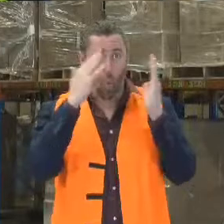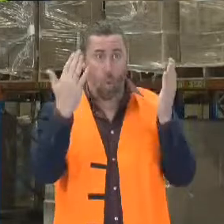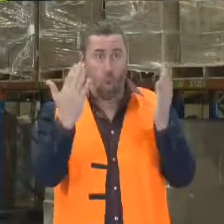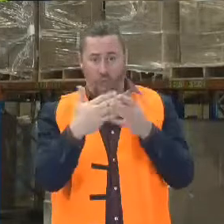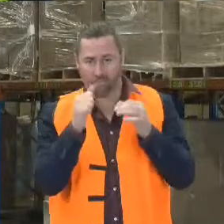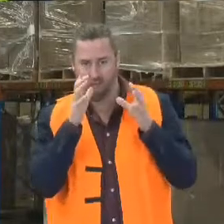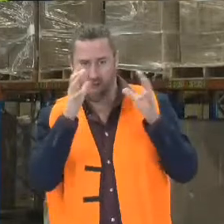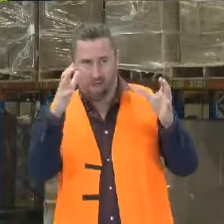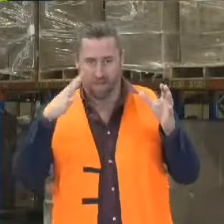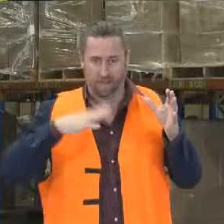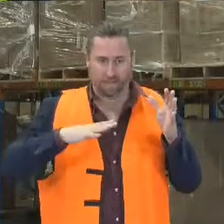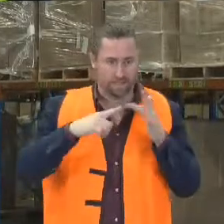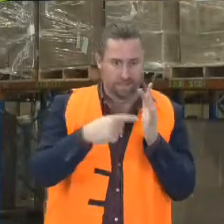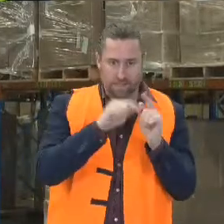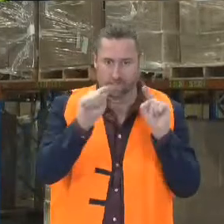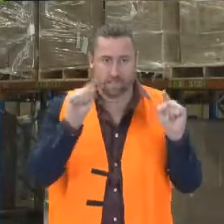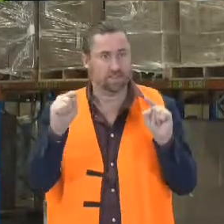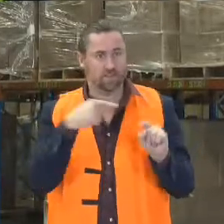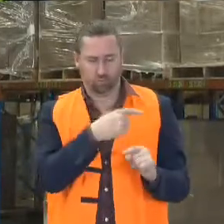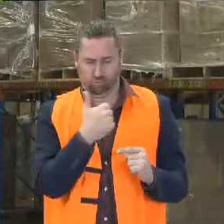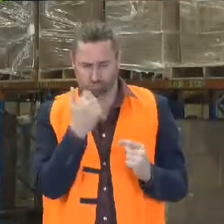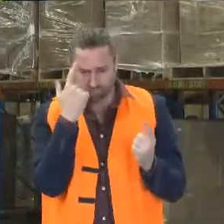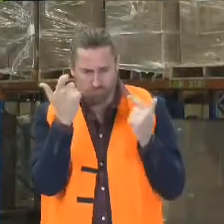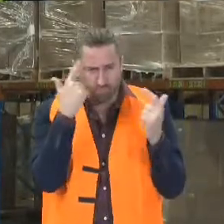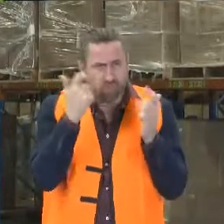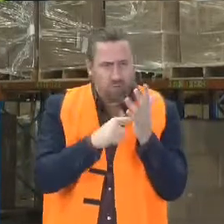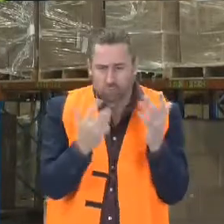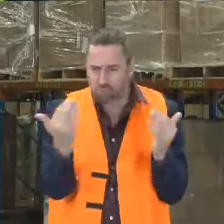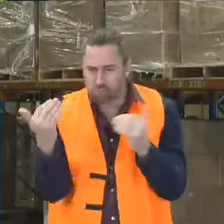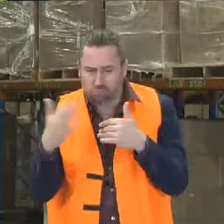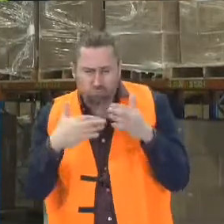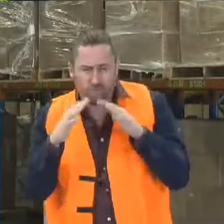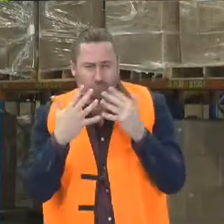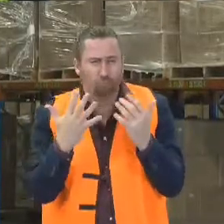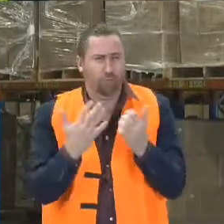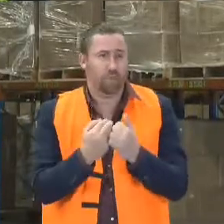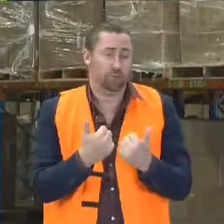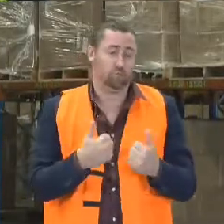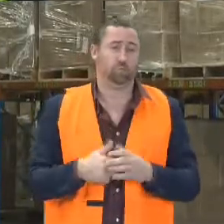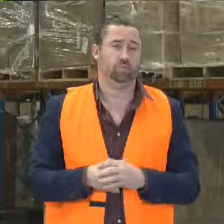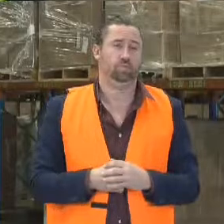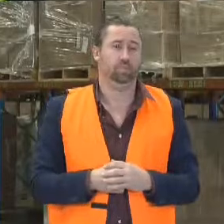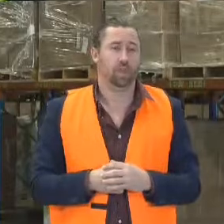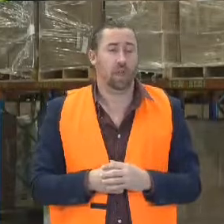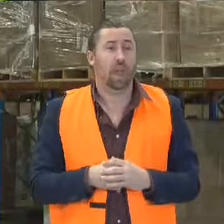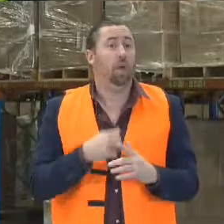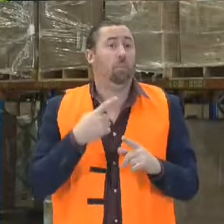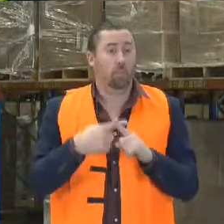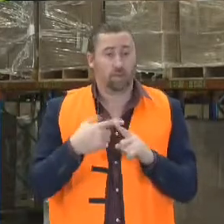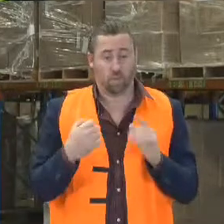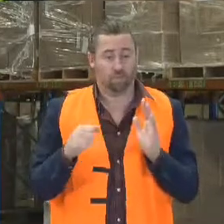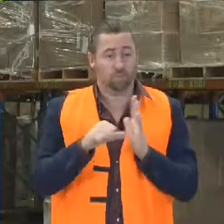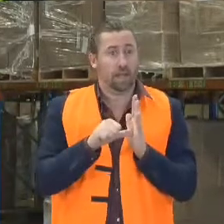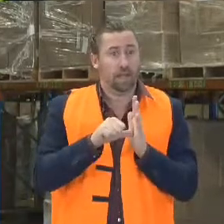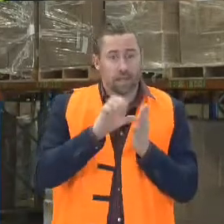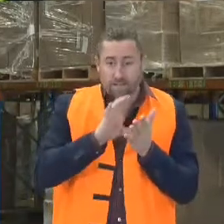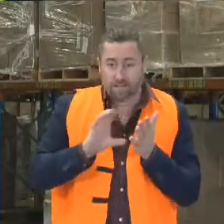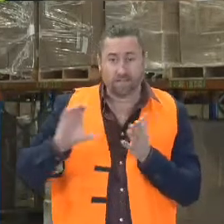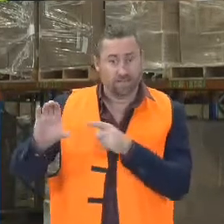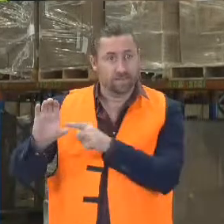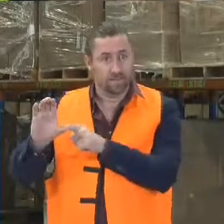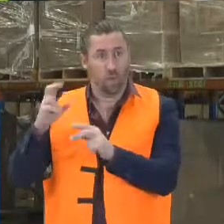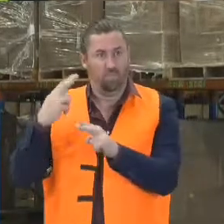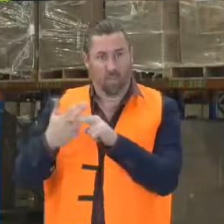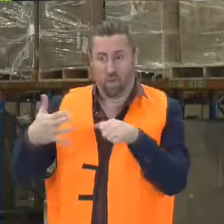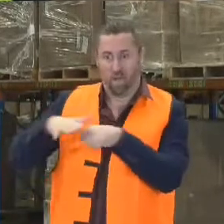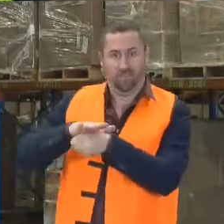will stand us in good stead going forwards. Then also, of course, for the money that has been put aside to fund this